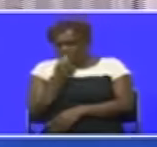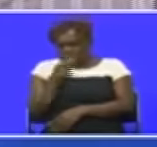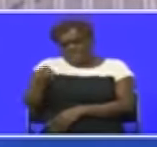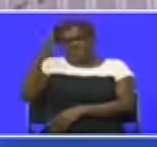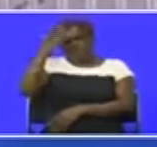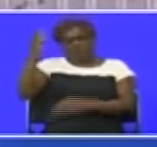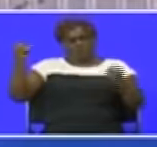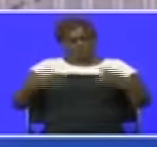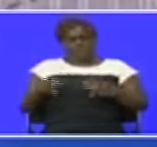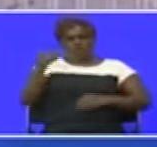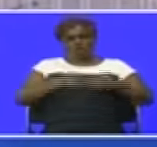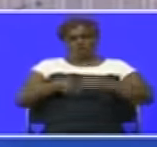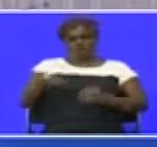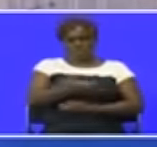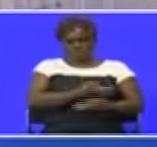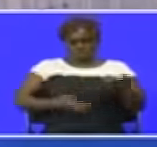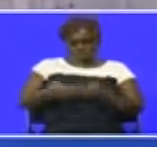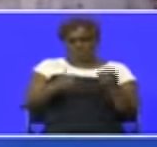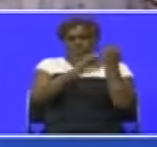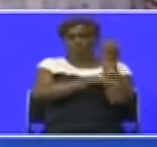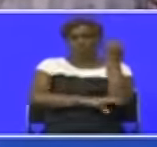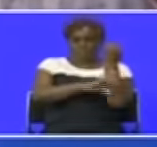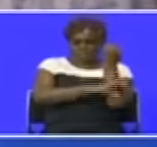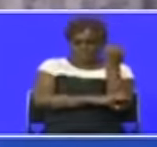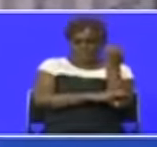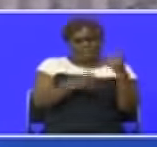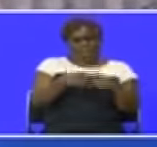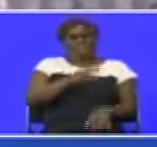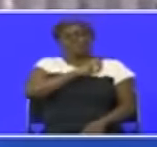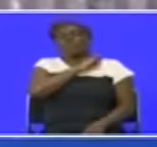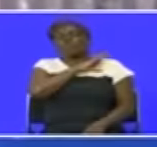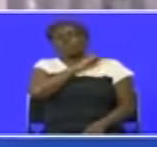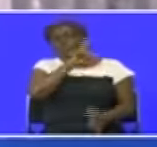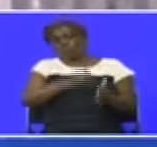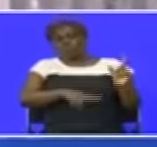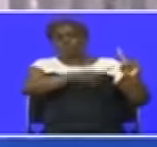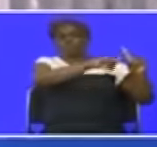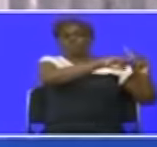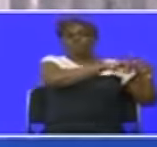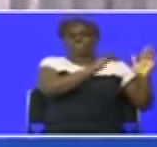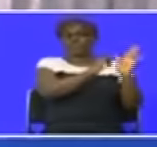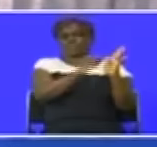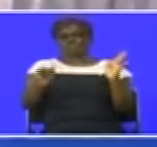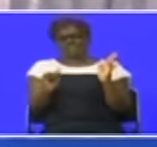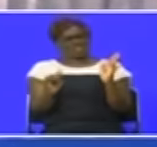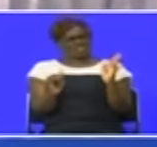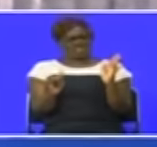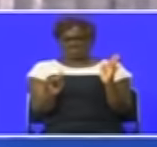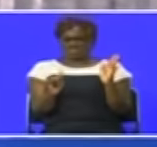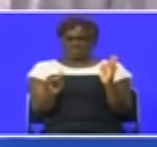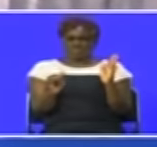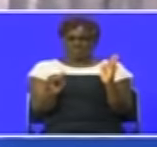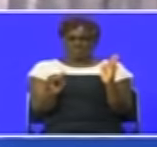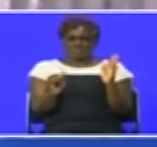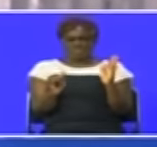she knows that she contributes to the economy of this country. But she complains that the positive impact here at Mukuru is